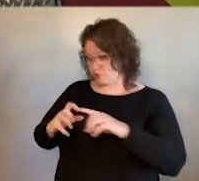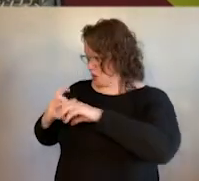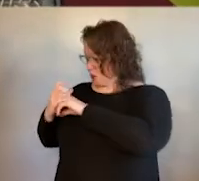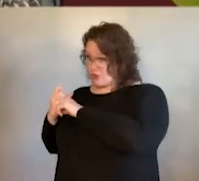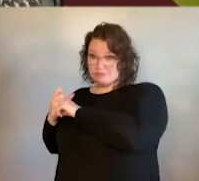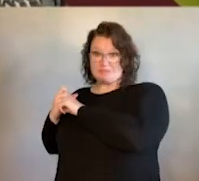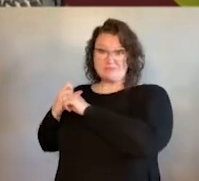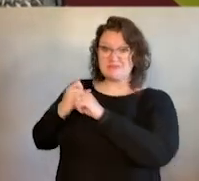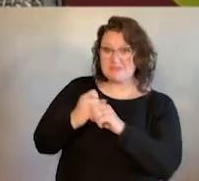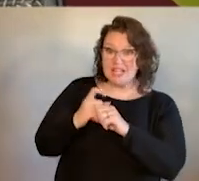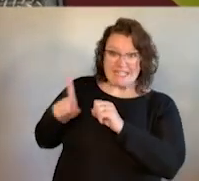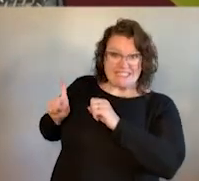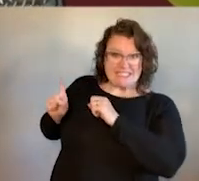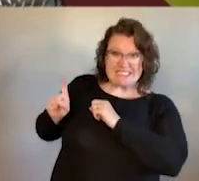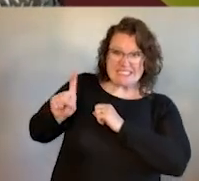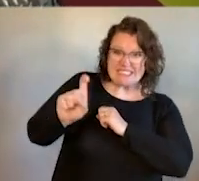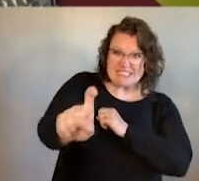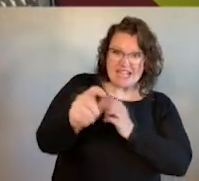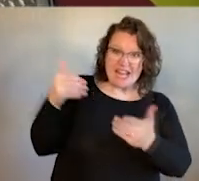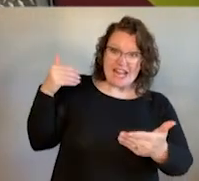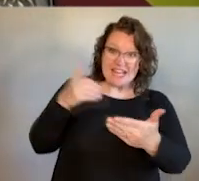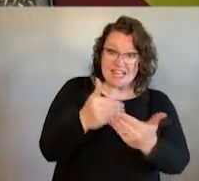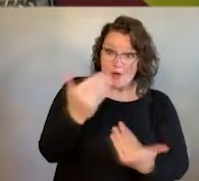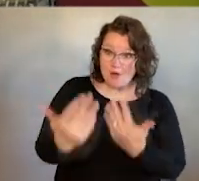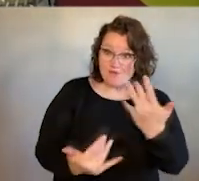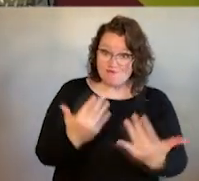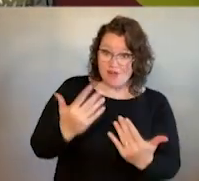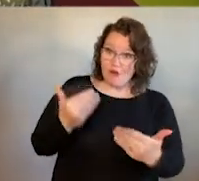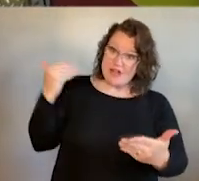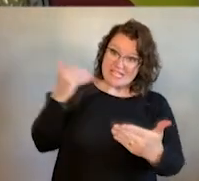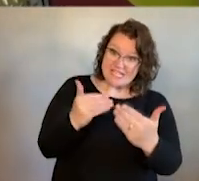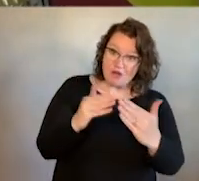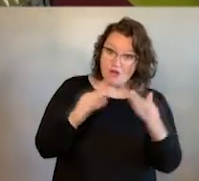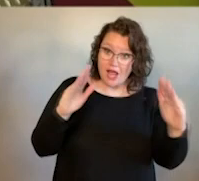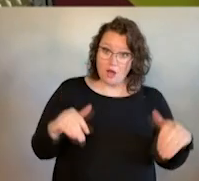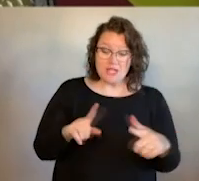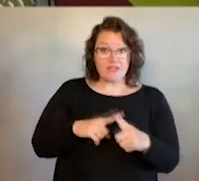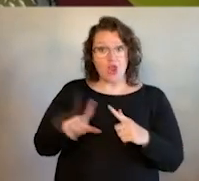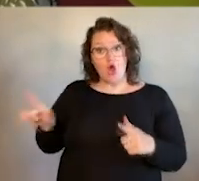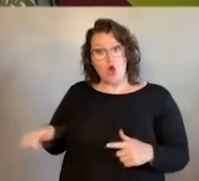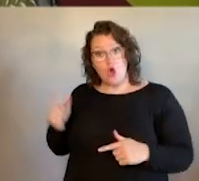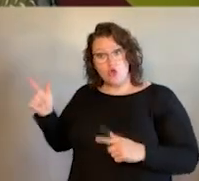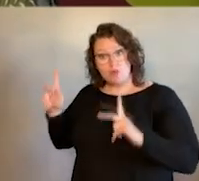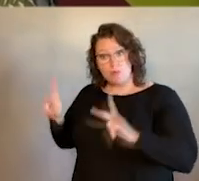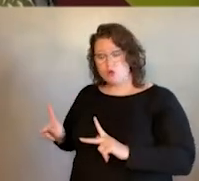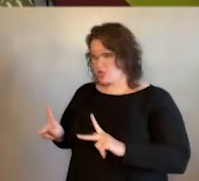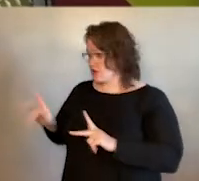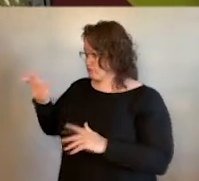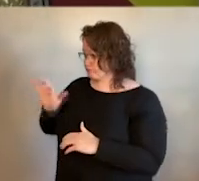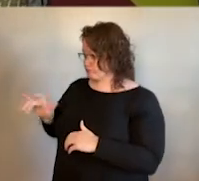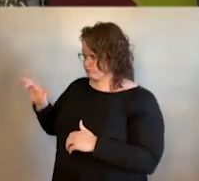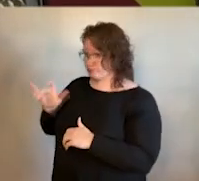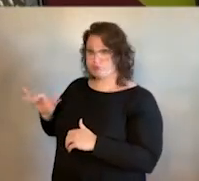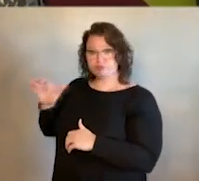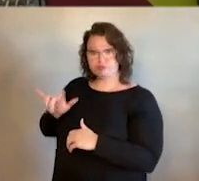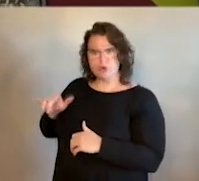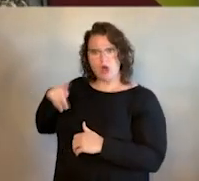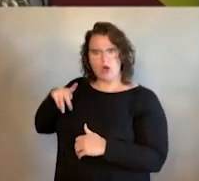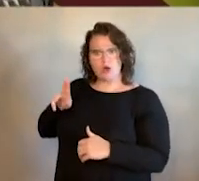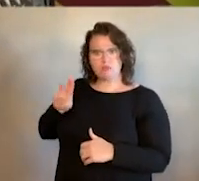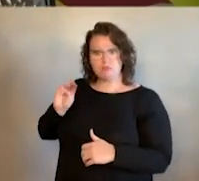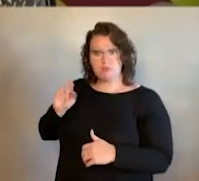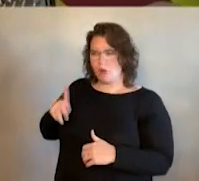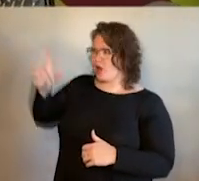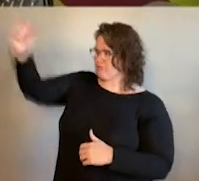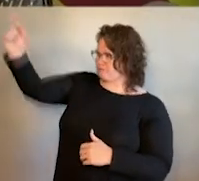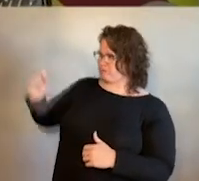run towards the house or towards the fire. And then someone else goes to the pump panel and they'll pull the